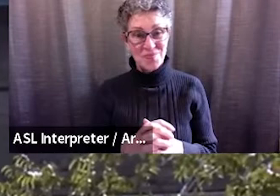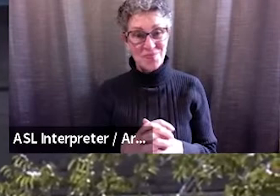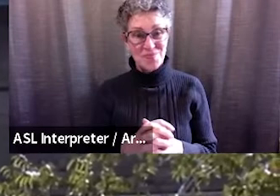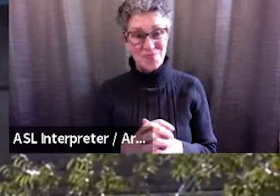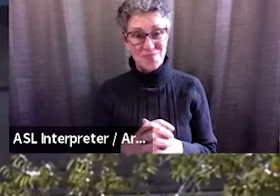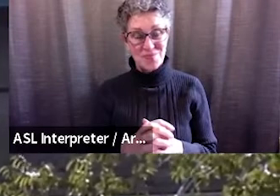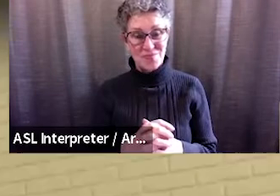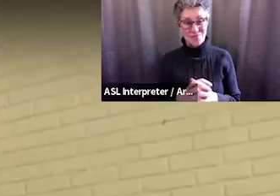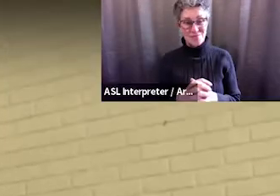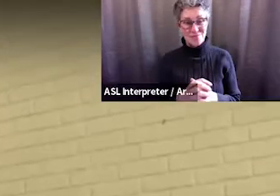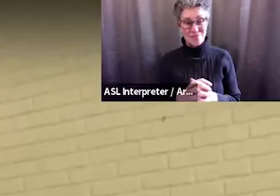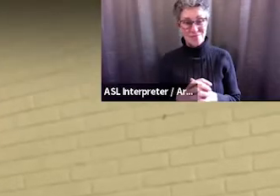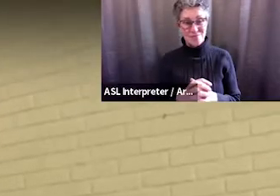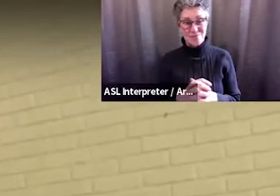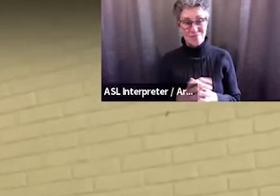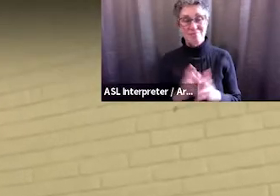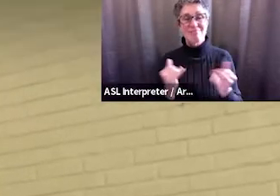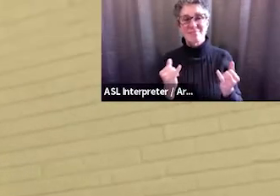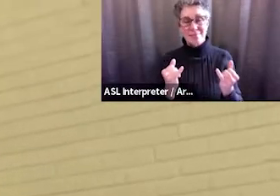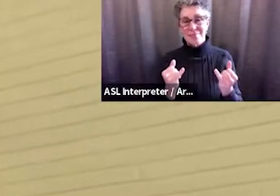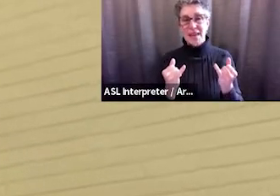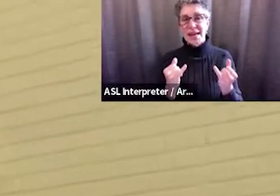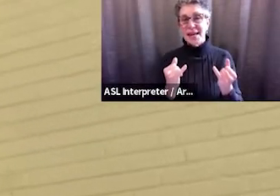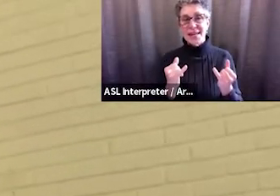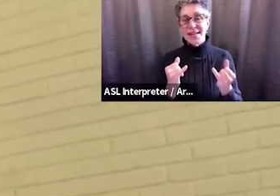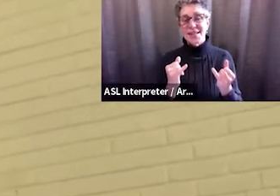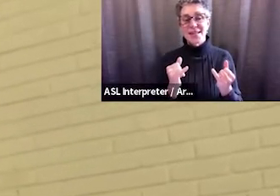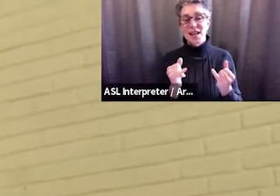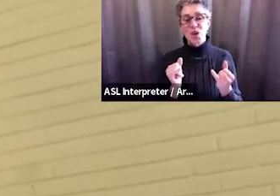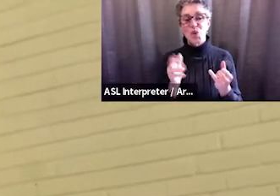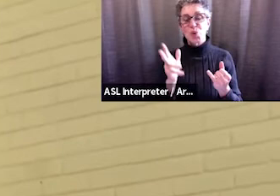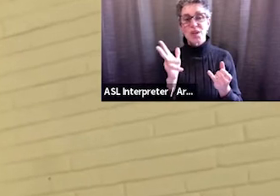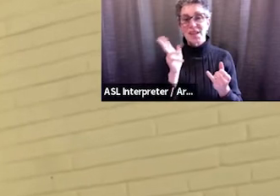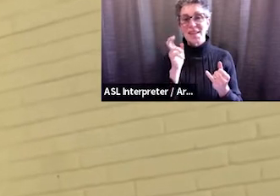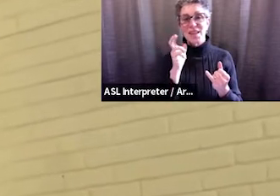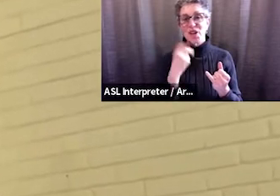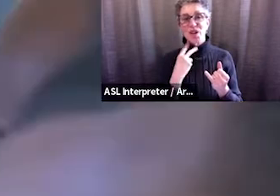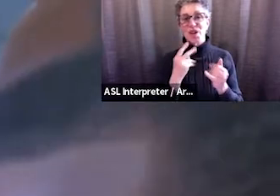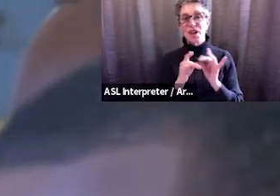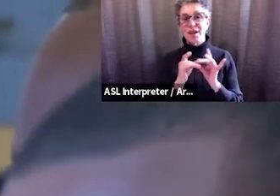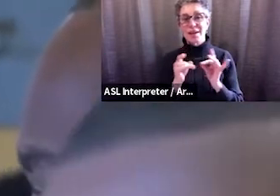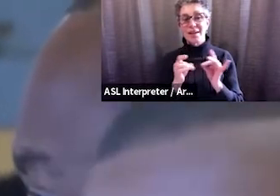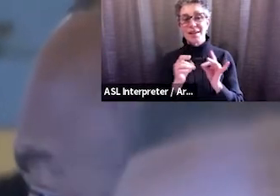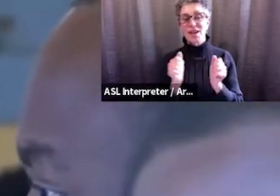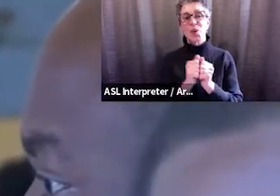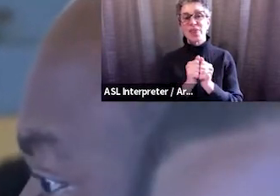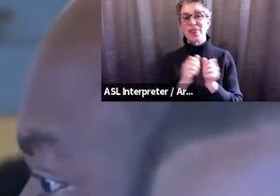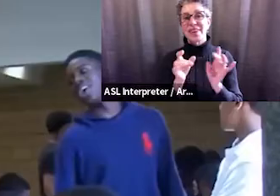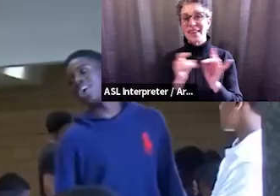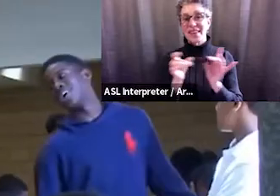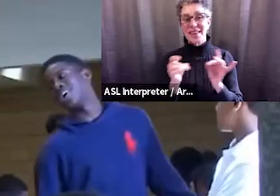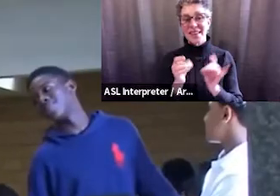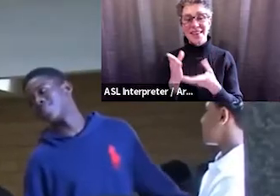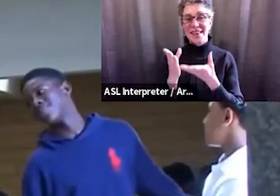One high school in Boston is showing that all students, including those with significant disability,